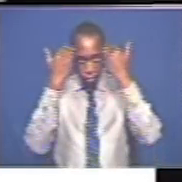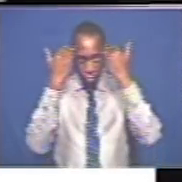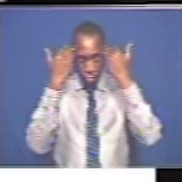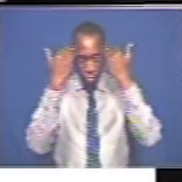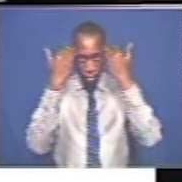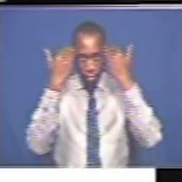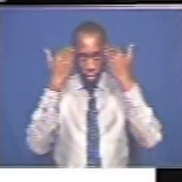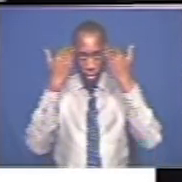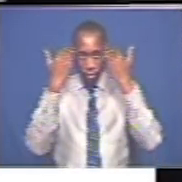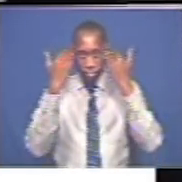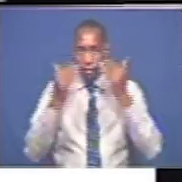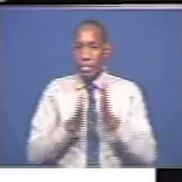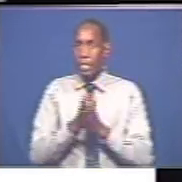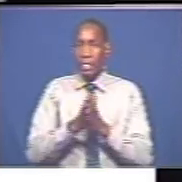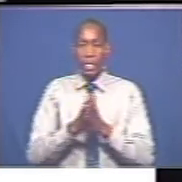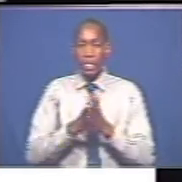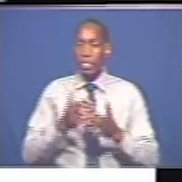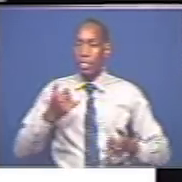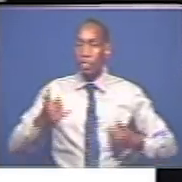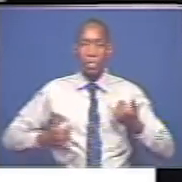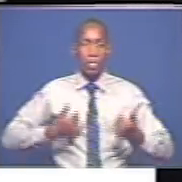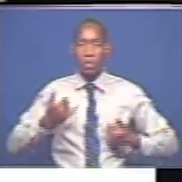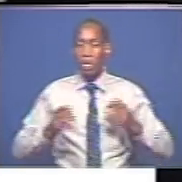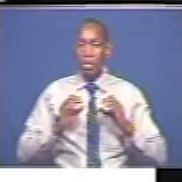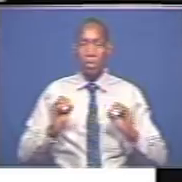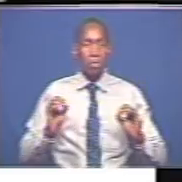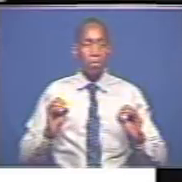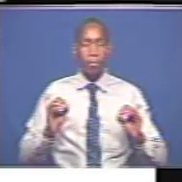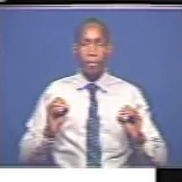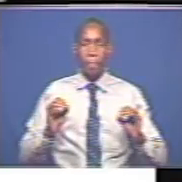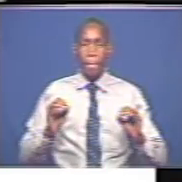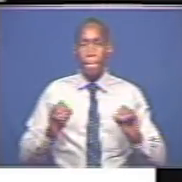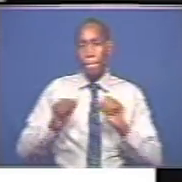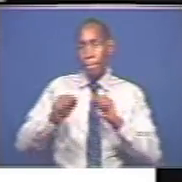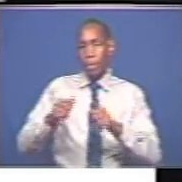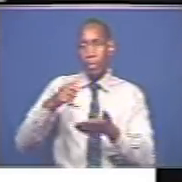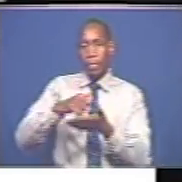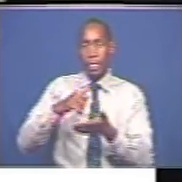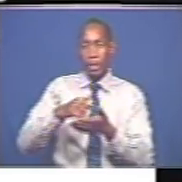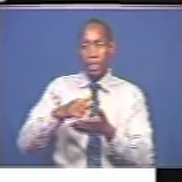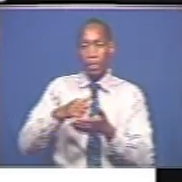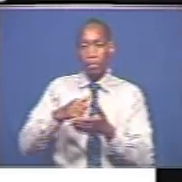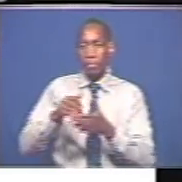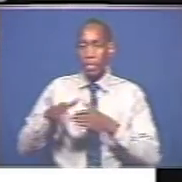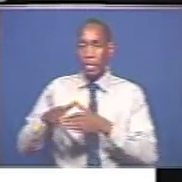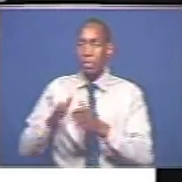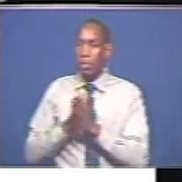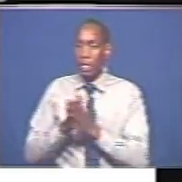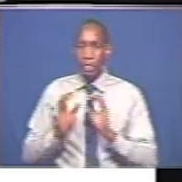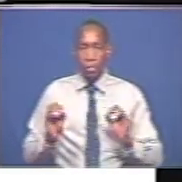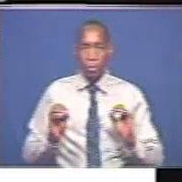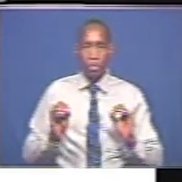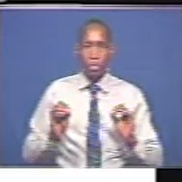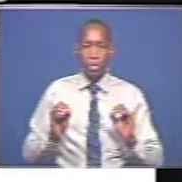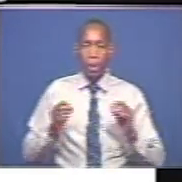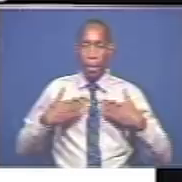mood, reduced interest or pleasure in activities previously enjoyed. That can include loss of sexual desire, an intentional weight